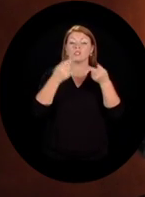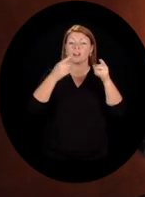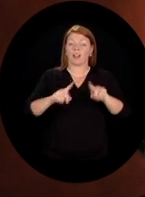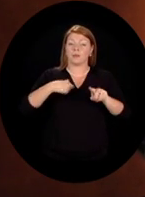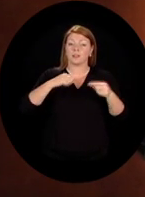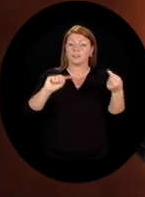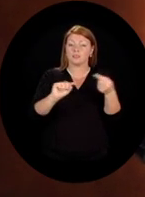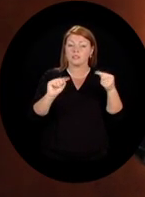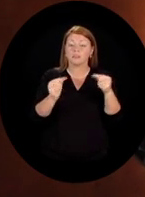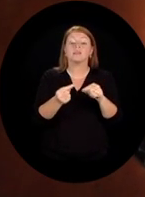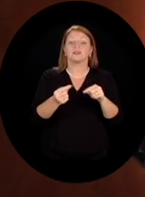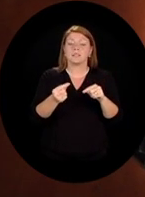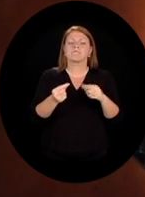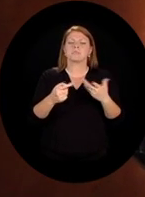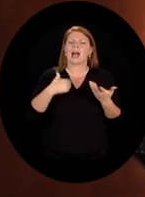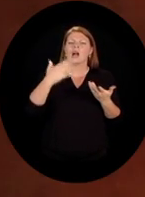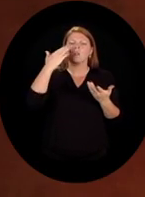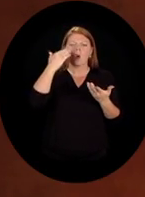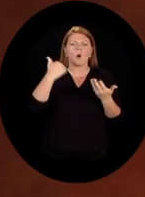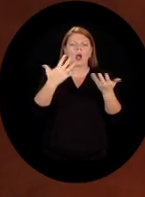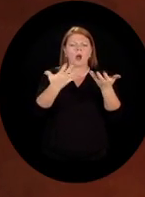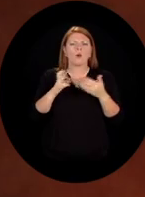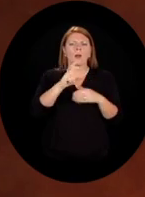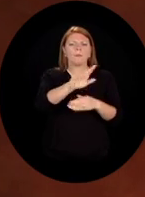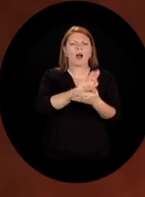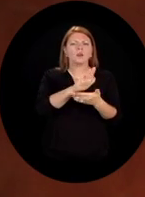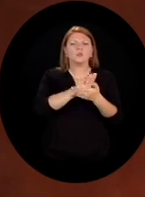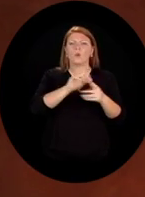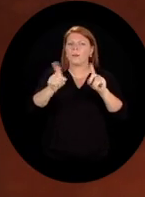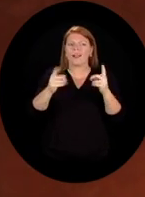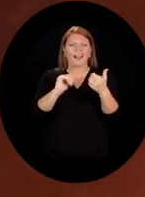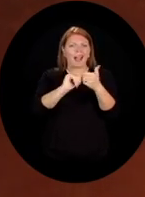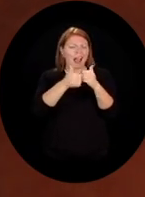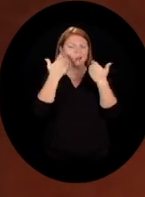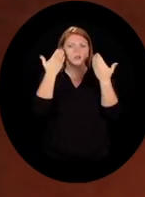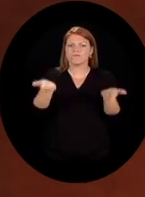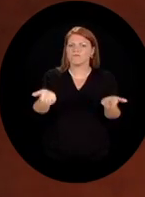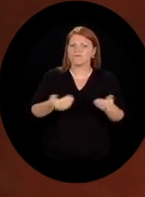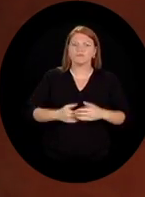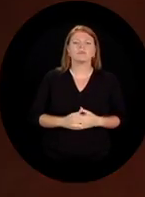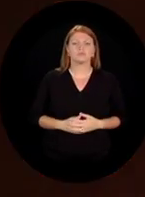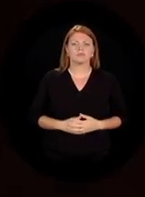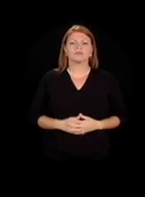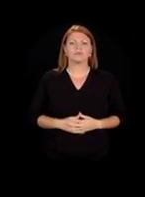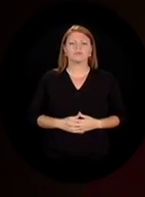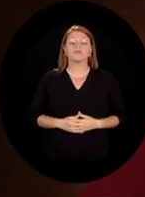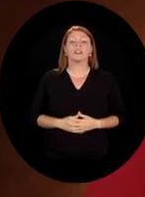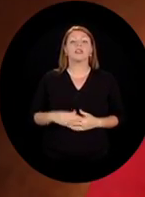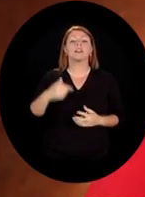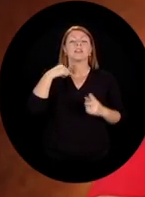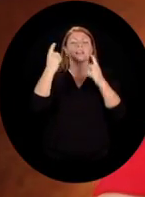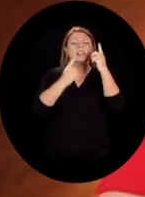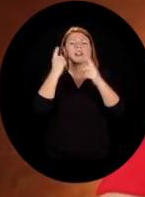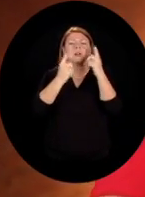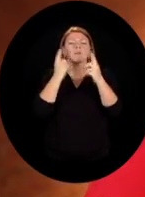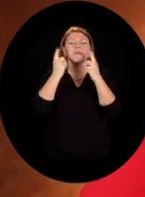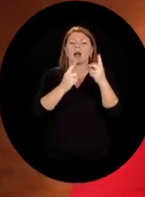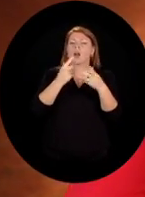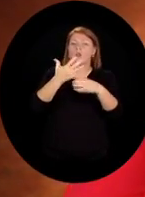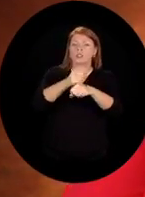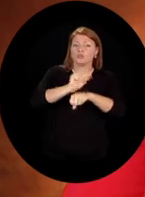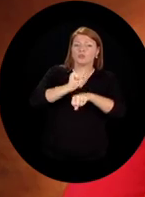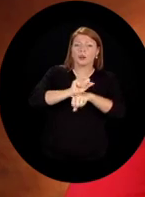Initially, after my injury, I knew that I wanted to go to school. I just didn't know how I was going to do it. Thinking about